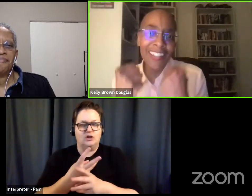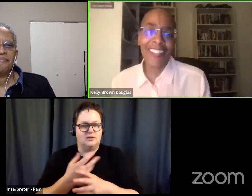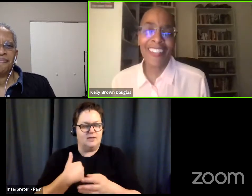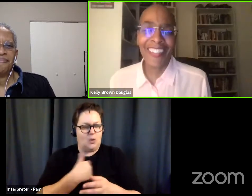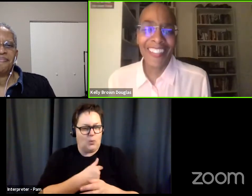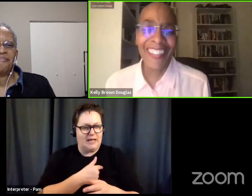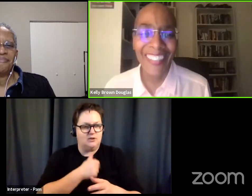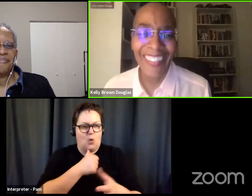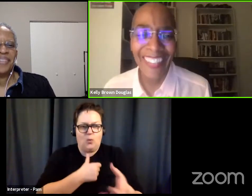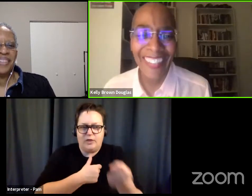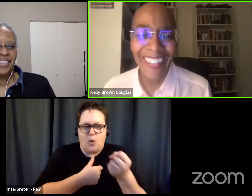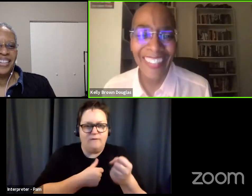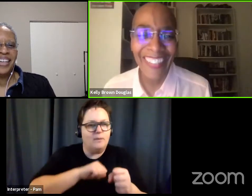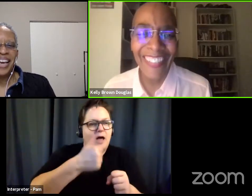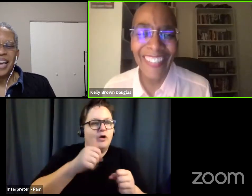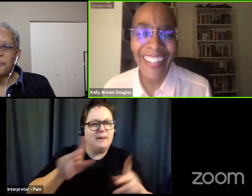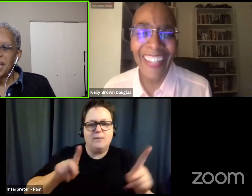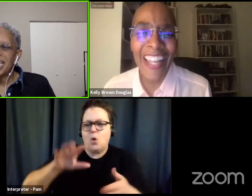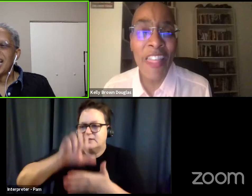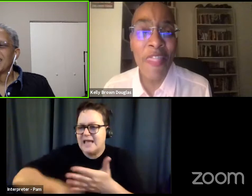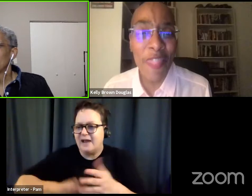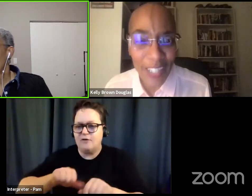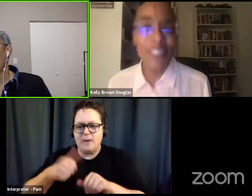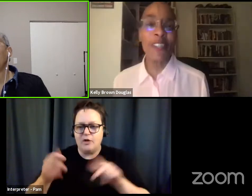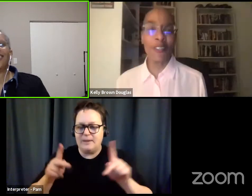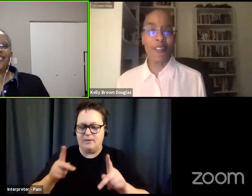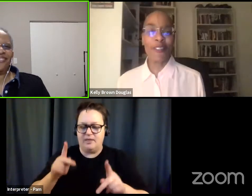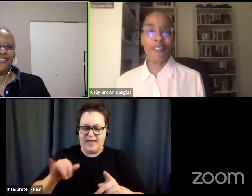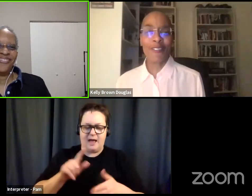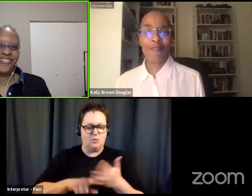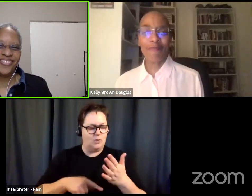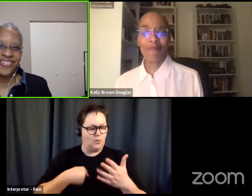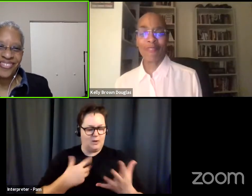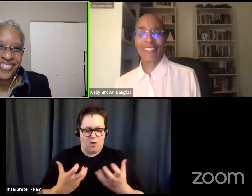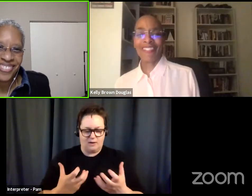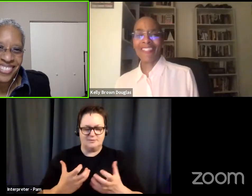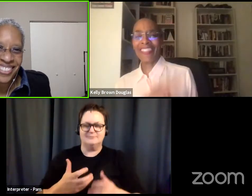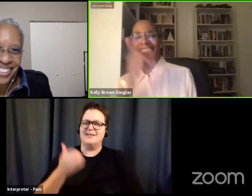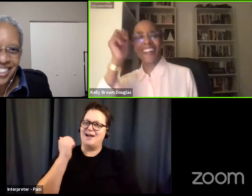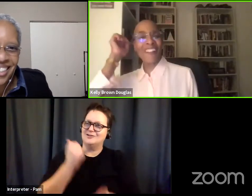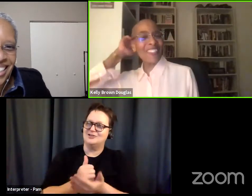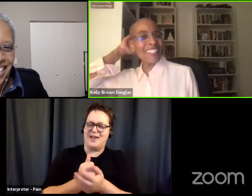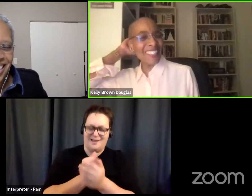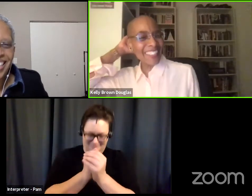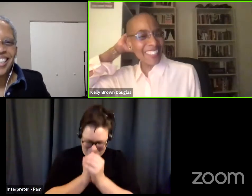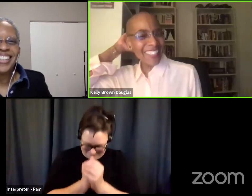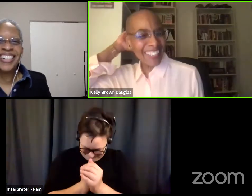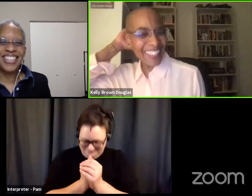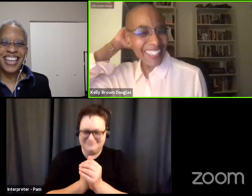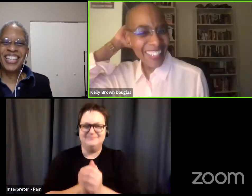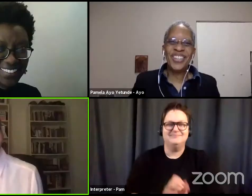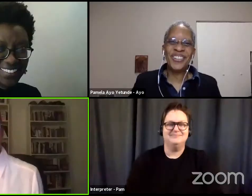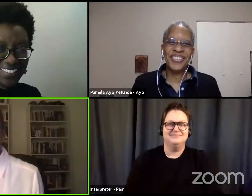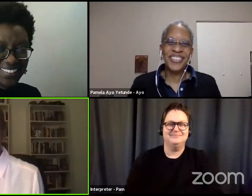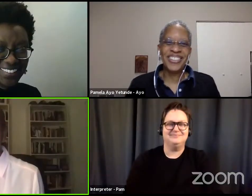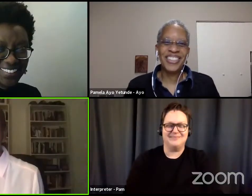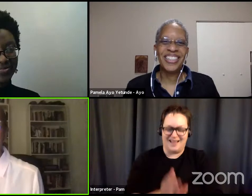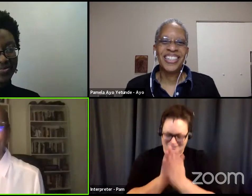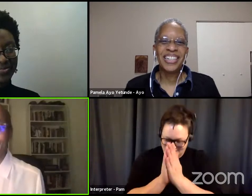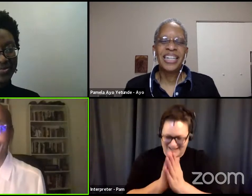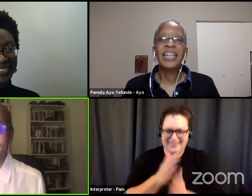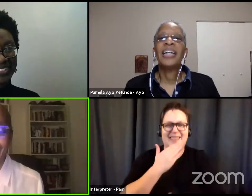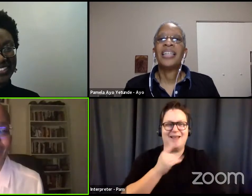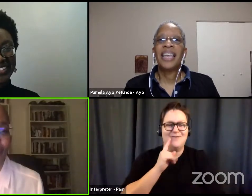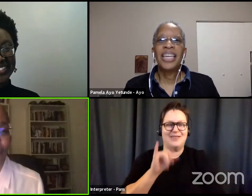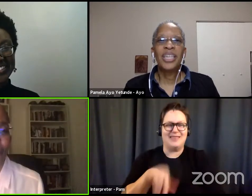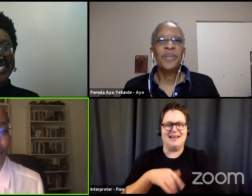together. Mm-hmm. To do that. Amen, Ashe. for this conversation. Thank you. And thank you all